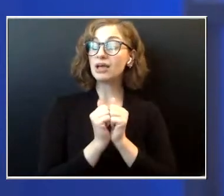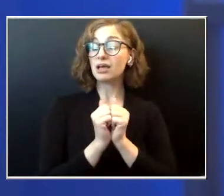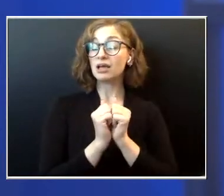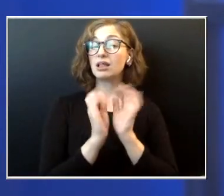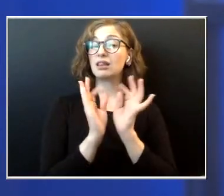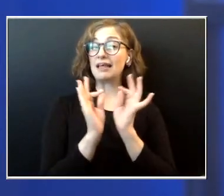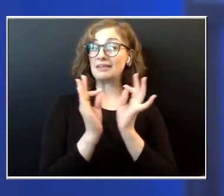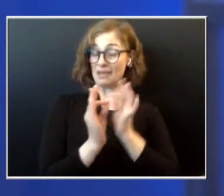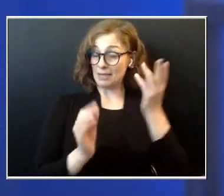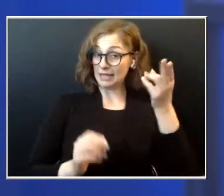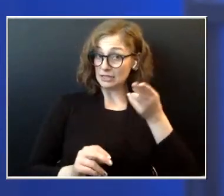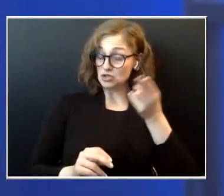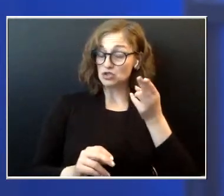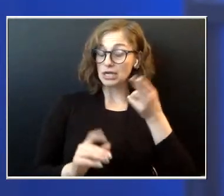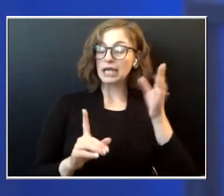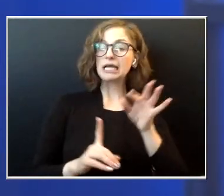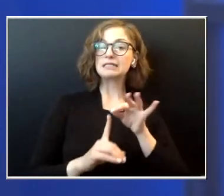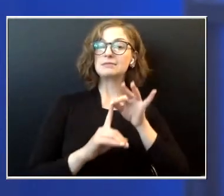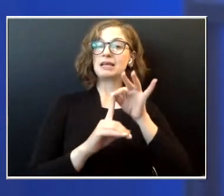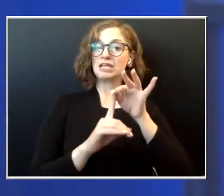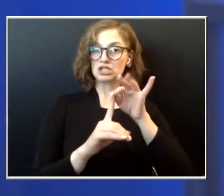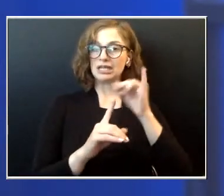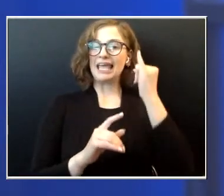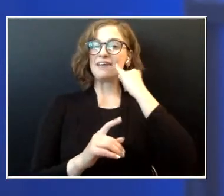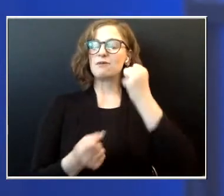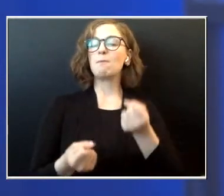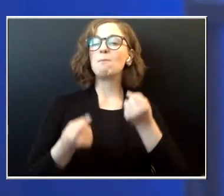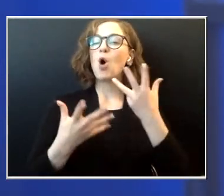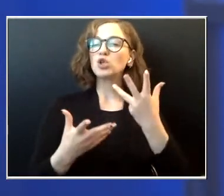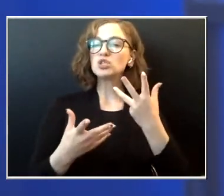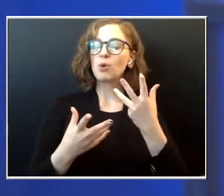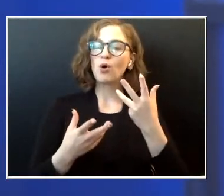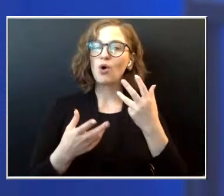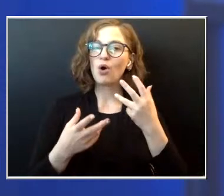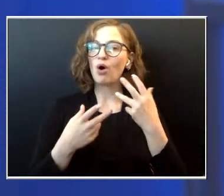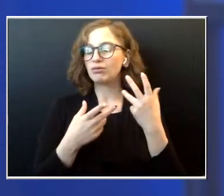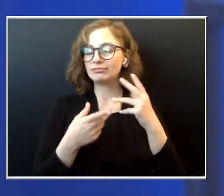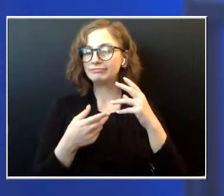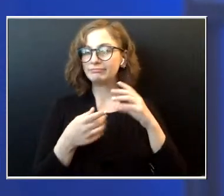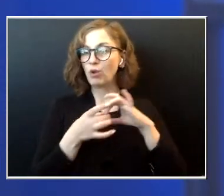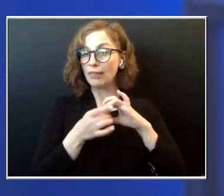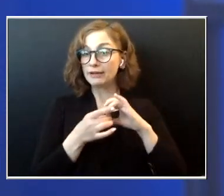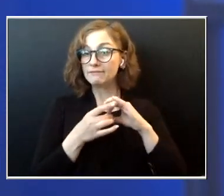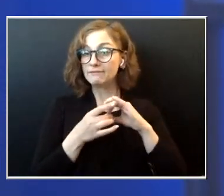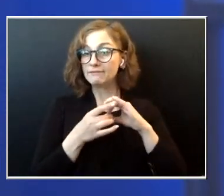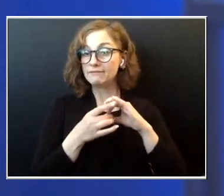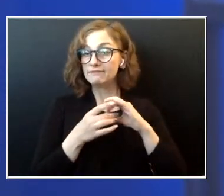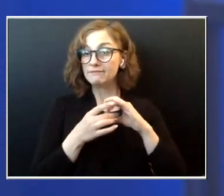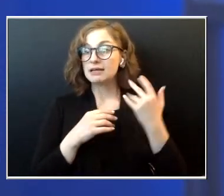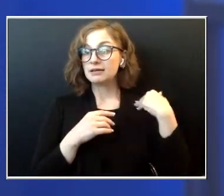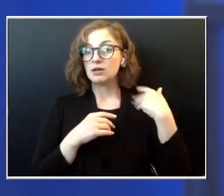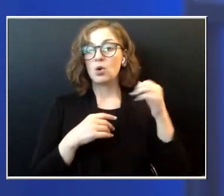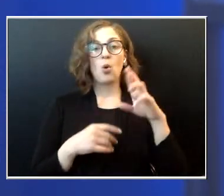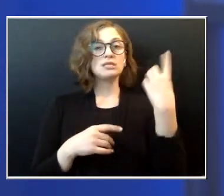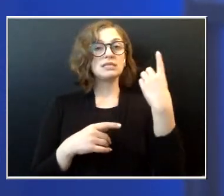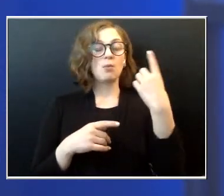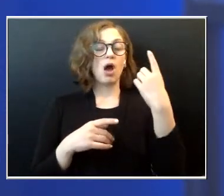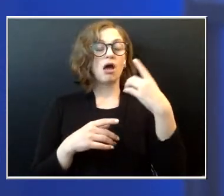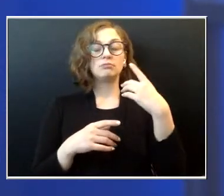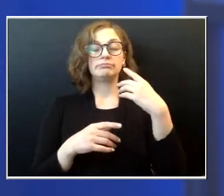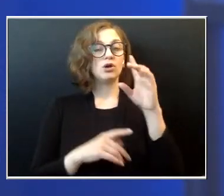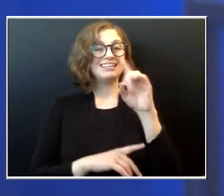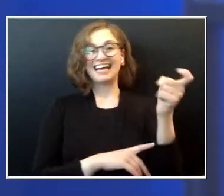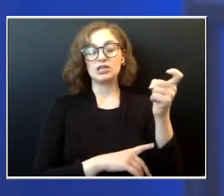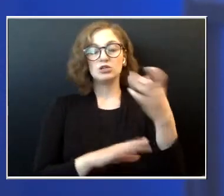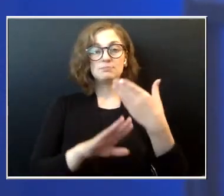cancer, especially in multiple relatives or in a relative who was diagnosed under the age of 50, would warrant genetic